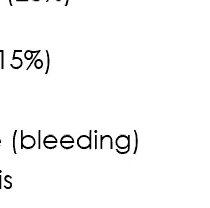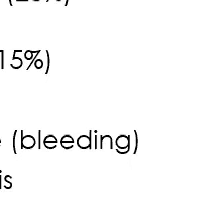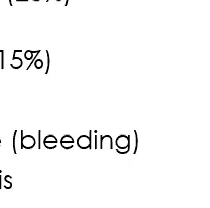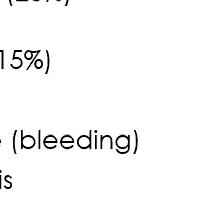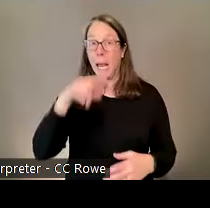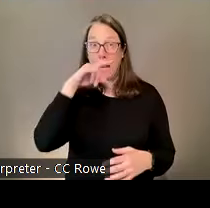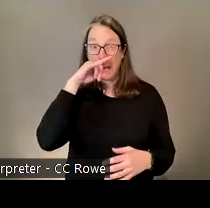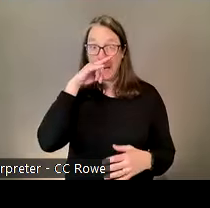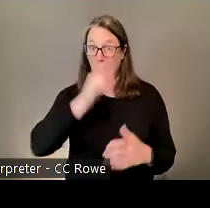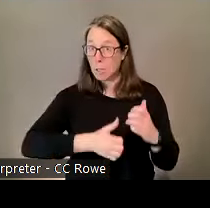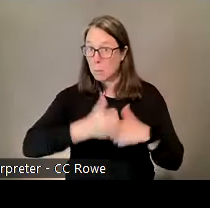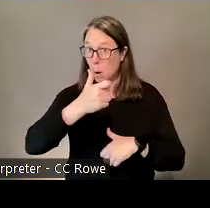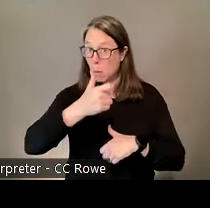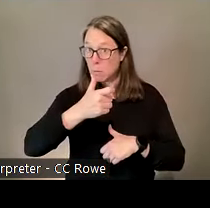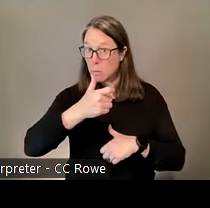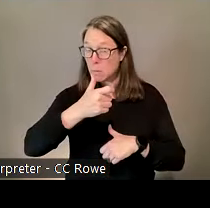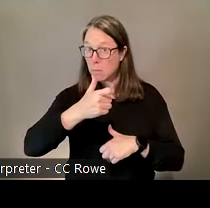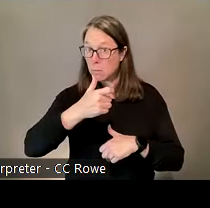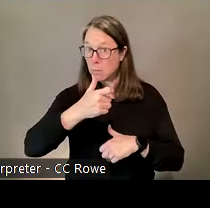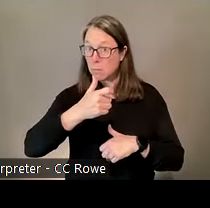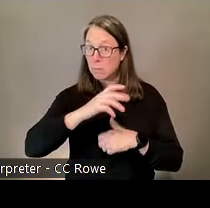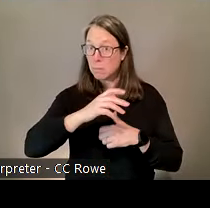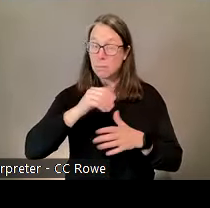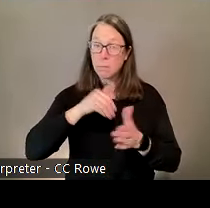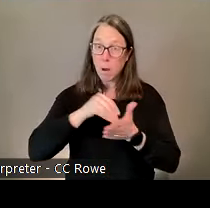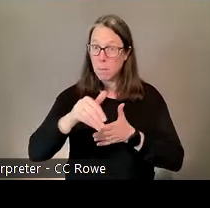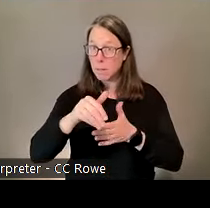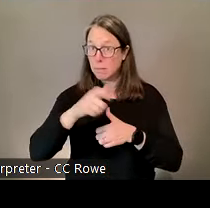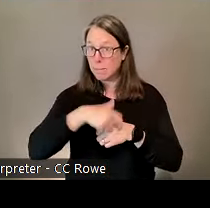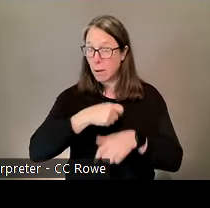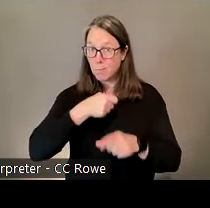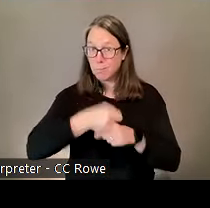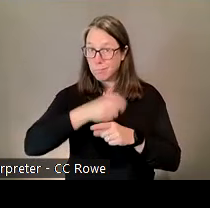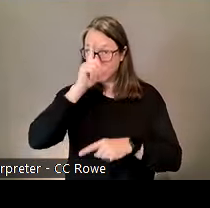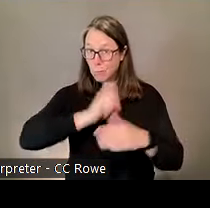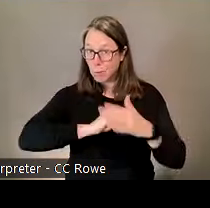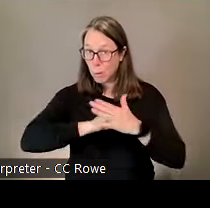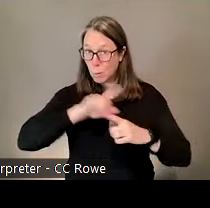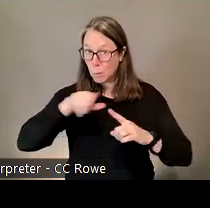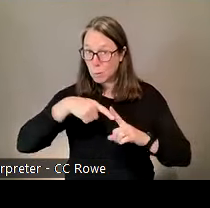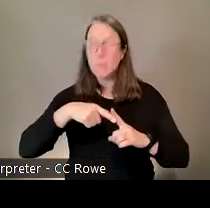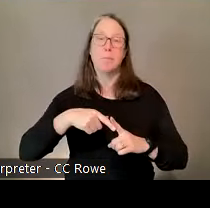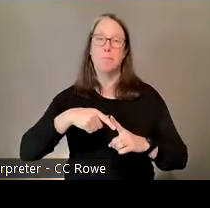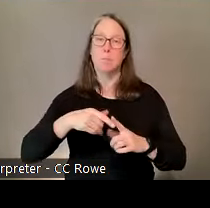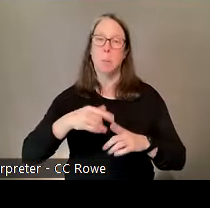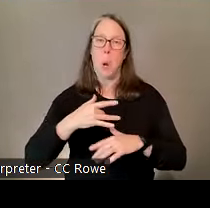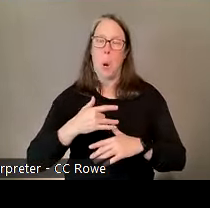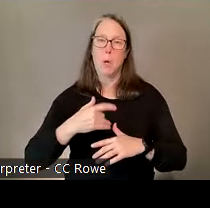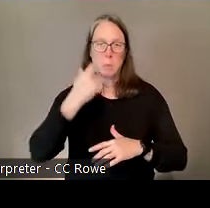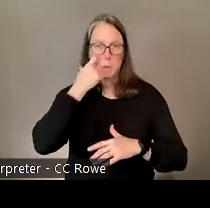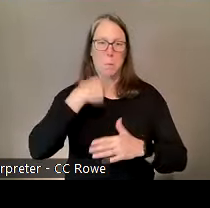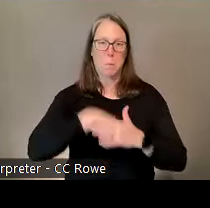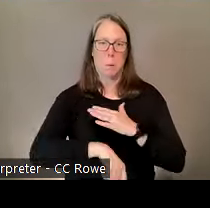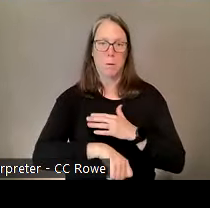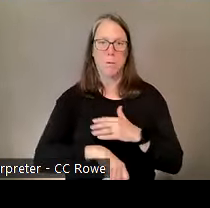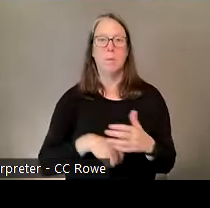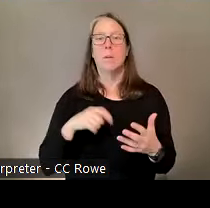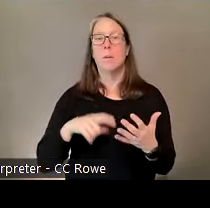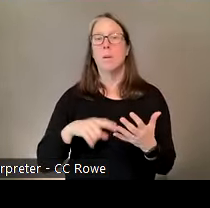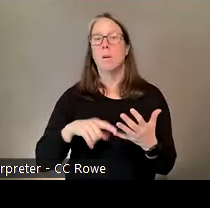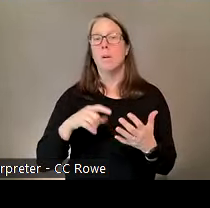the most common times to have strokes are as newborns. Brain hemorrhage, illness outside of the womb. So